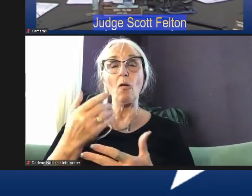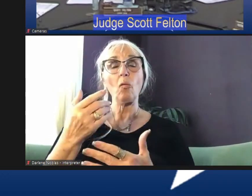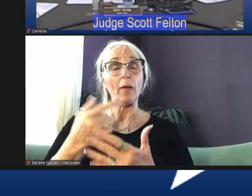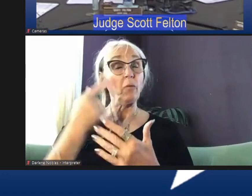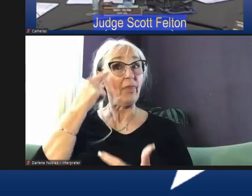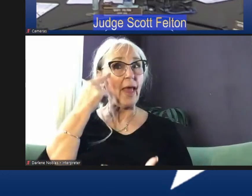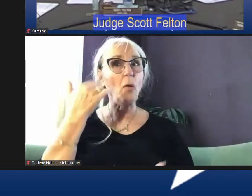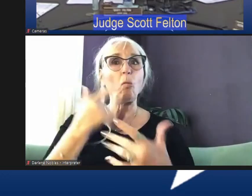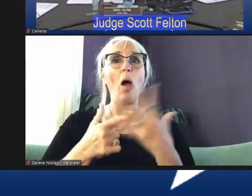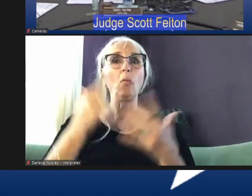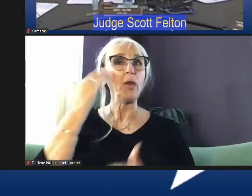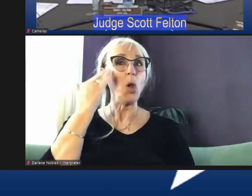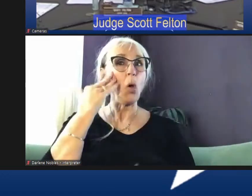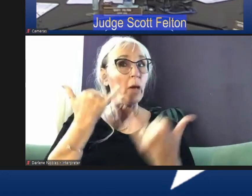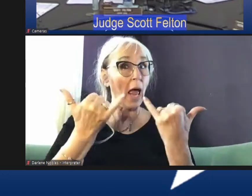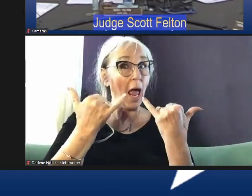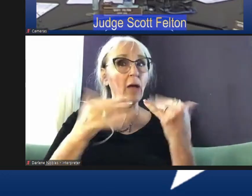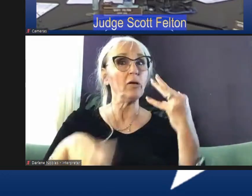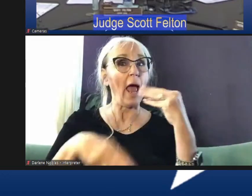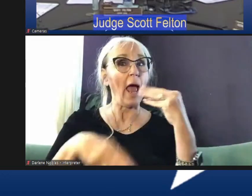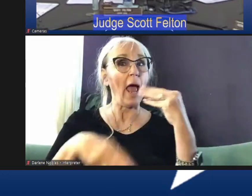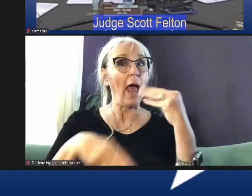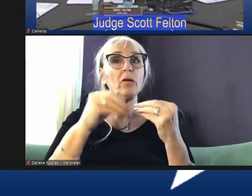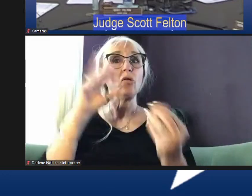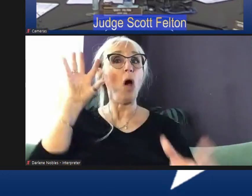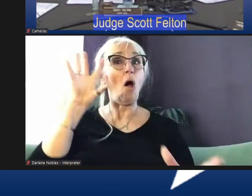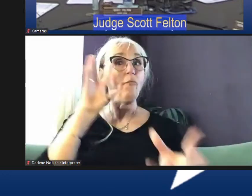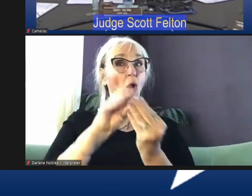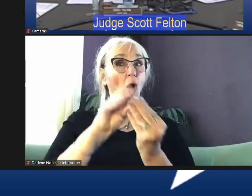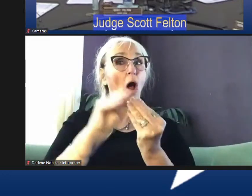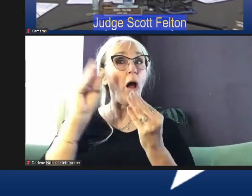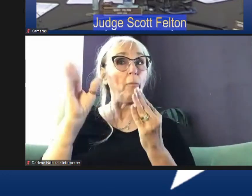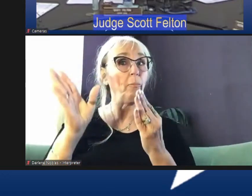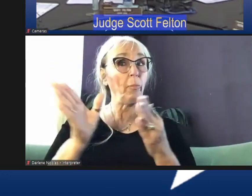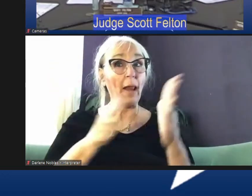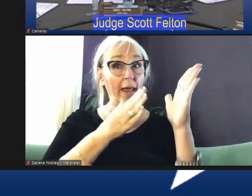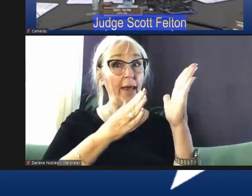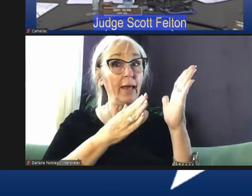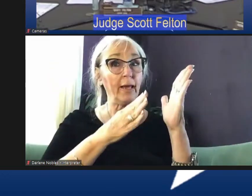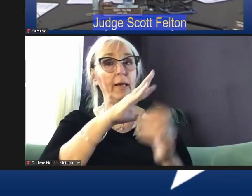this to our overall plan that includes